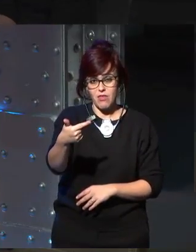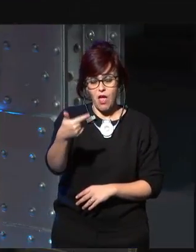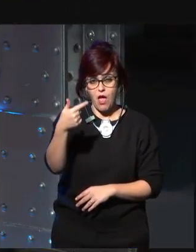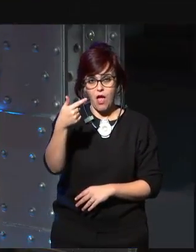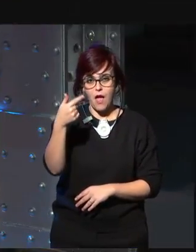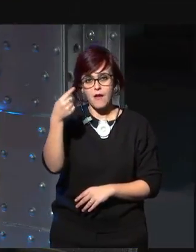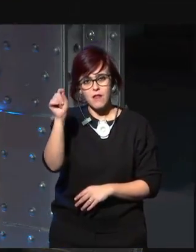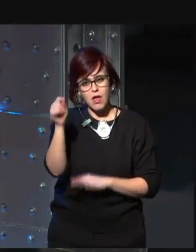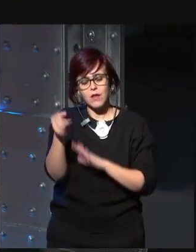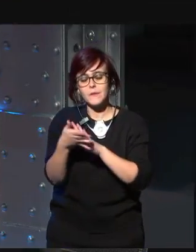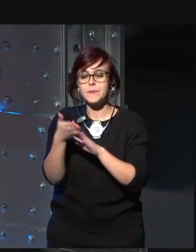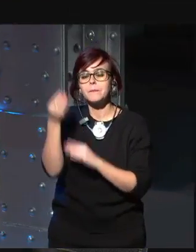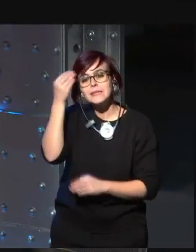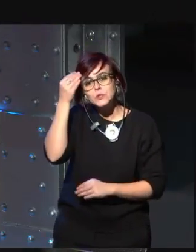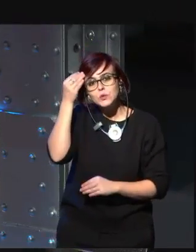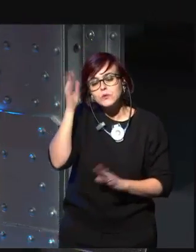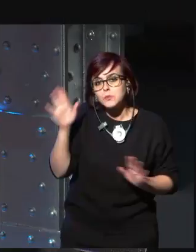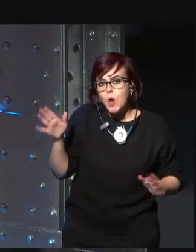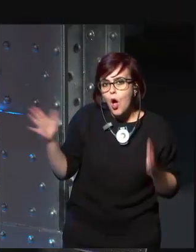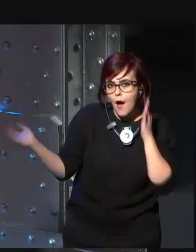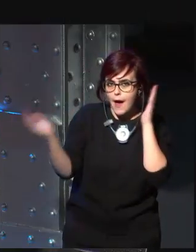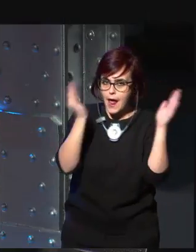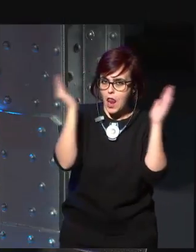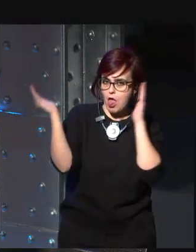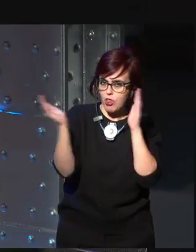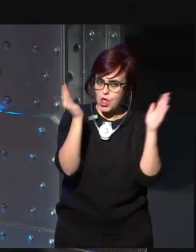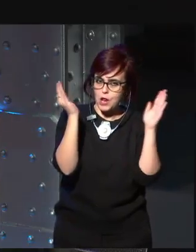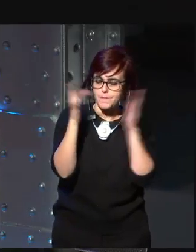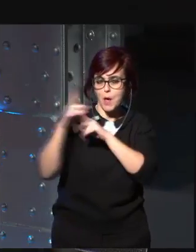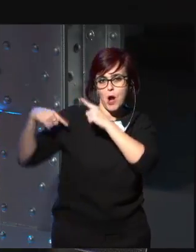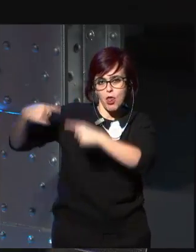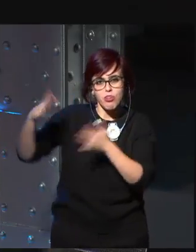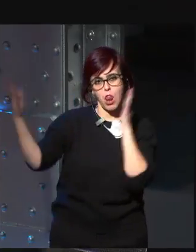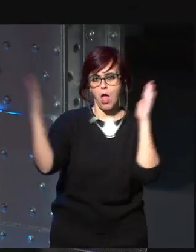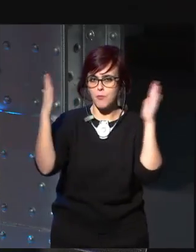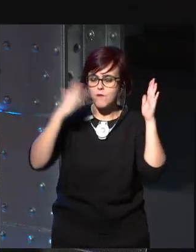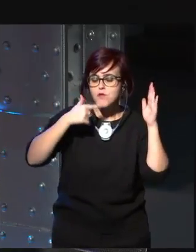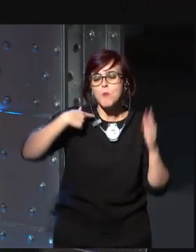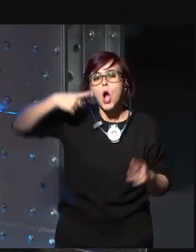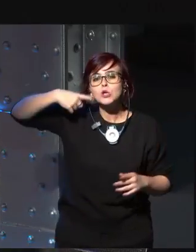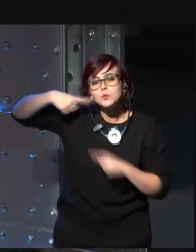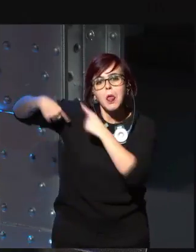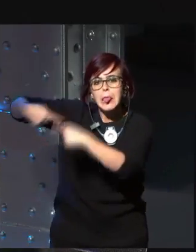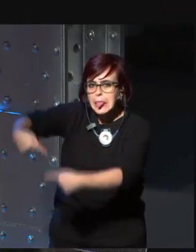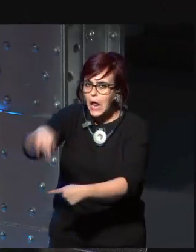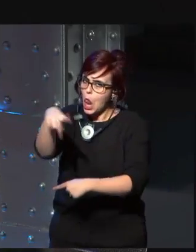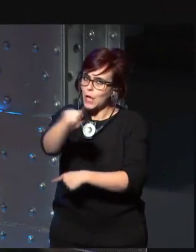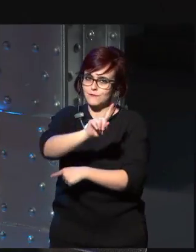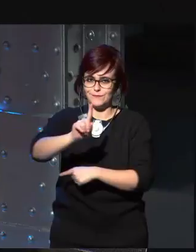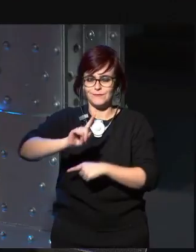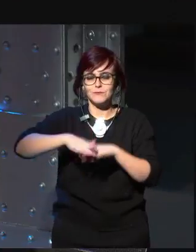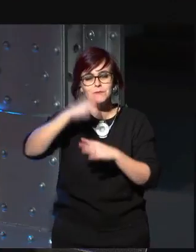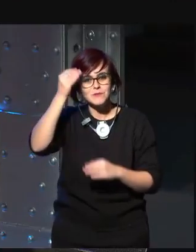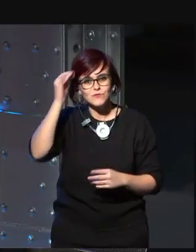earlier, Greg said something that I think there's a need for me. It's a necessity for my generation, and it's not just a generation. It's not just a matter